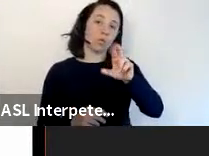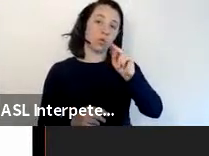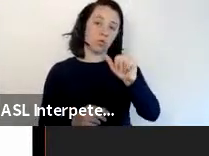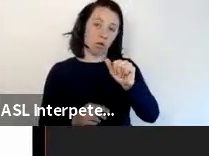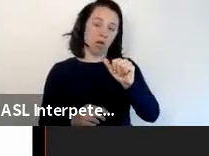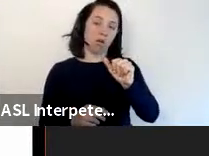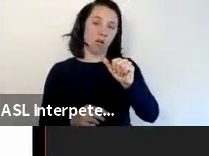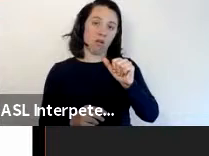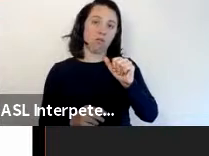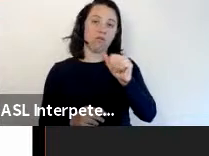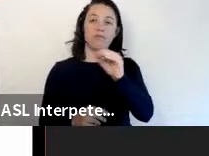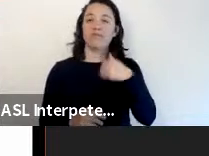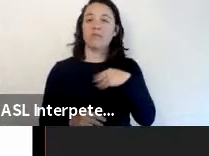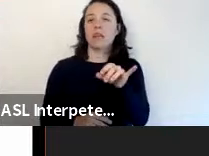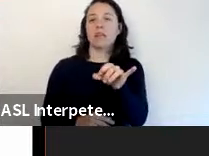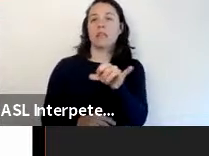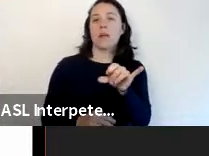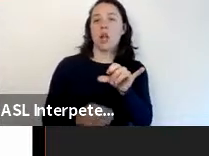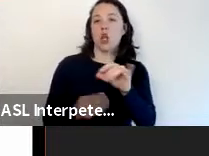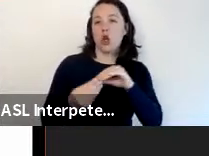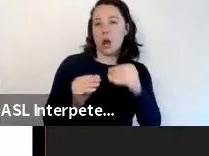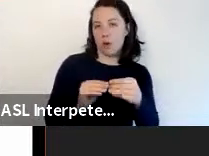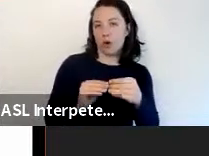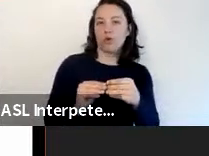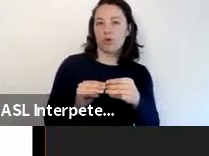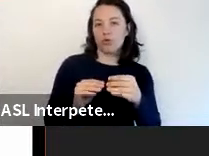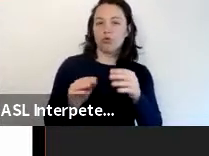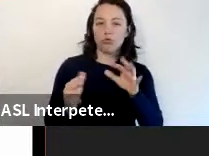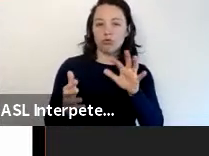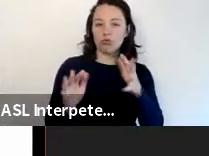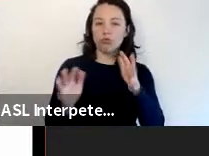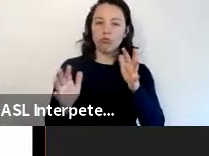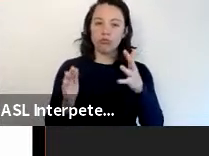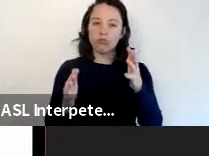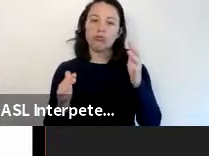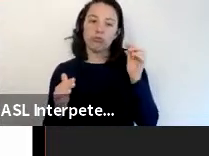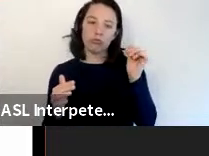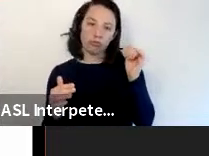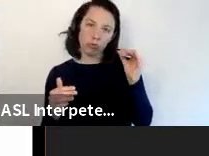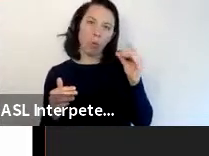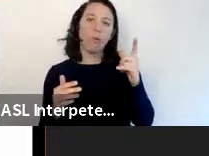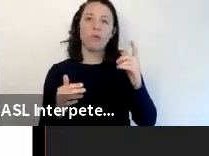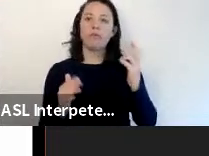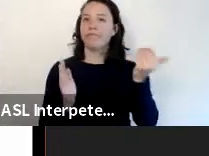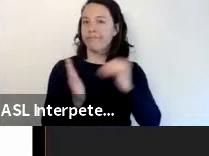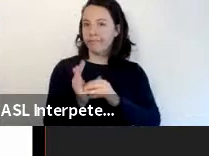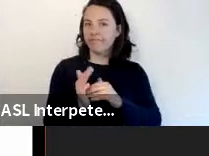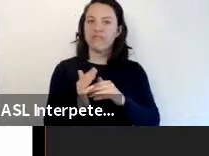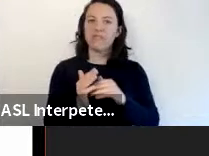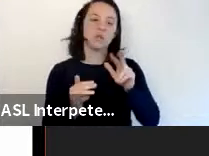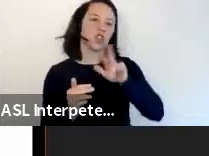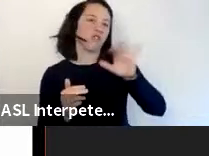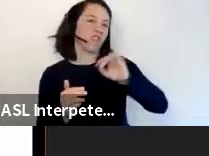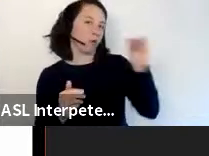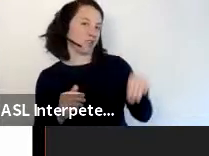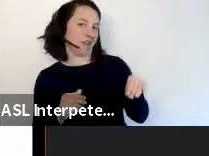about close to a little over 30%, 35% of